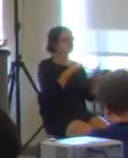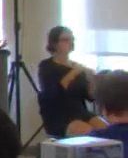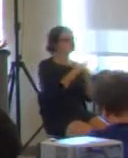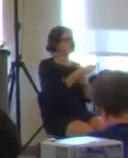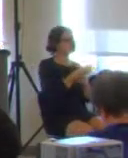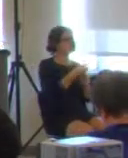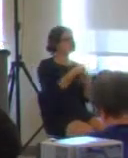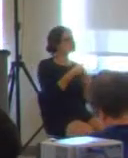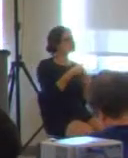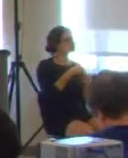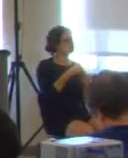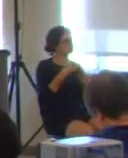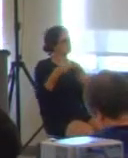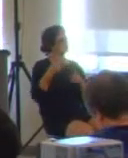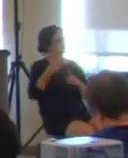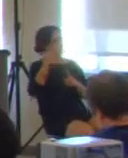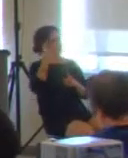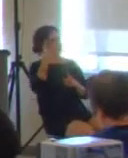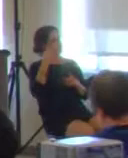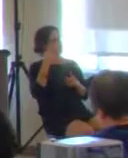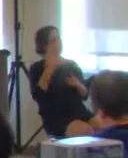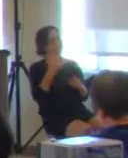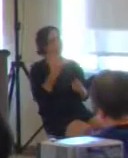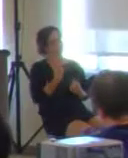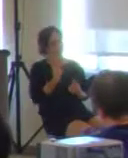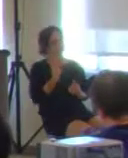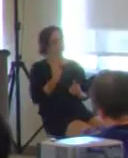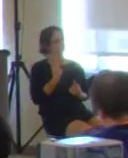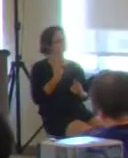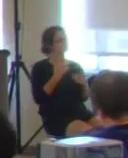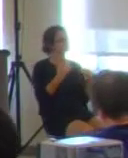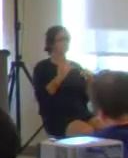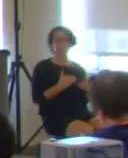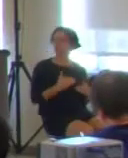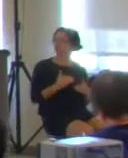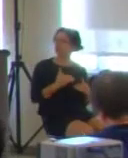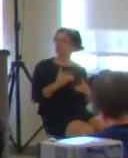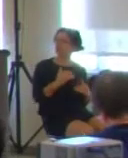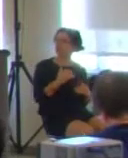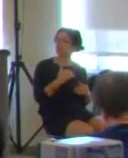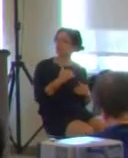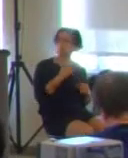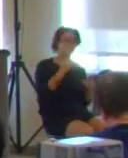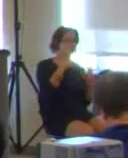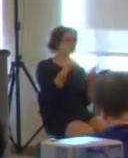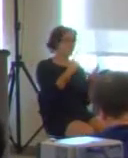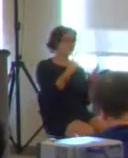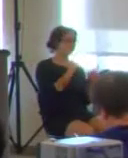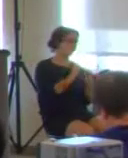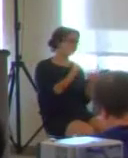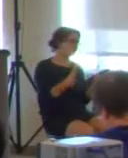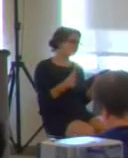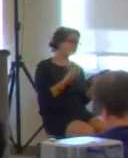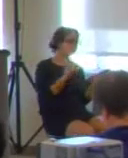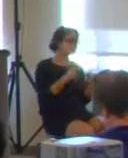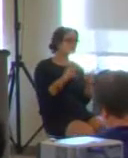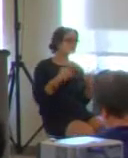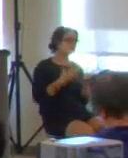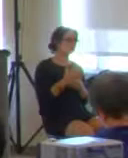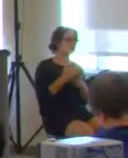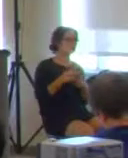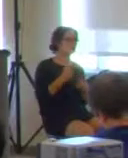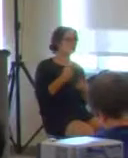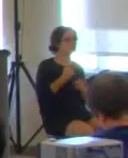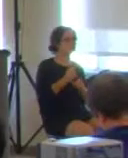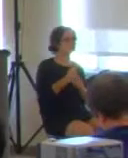pretty self-explanatory, that people be provided services in a way that promotes their dignity and gives them a sense